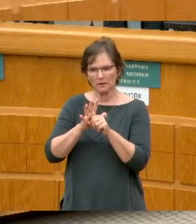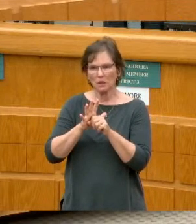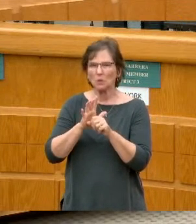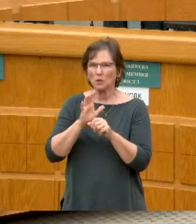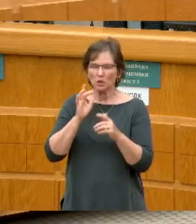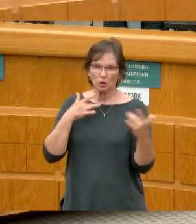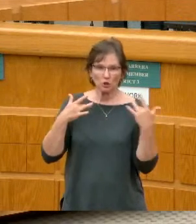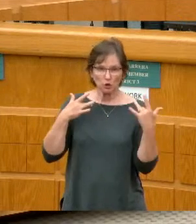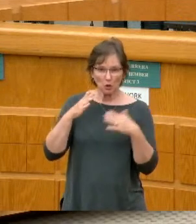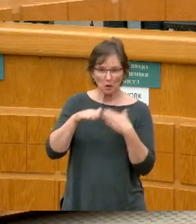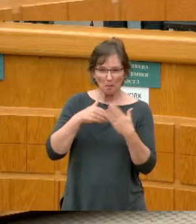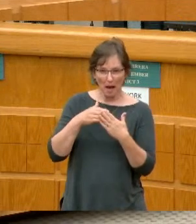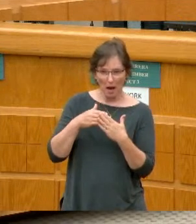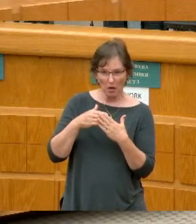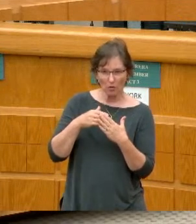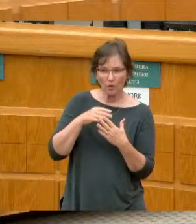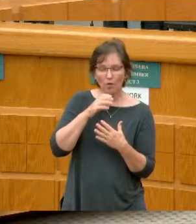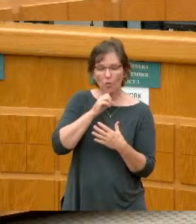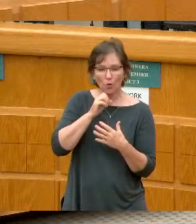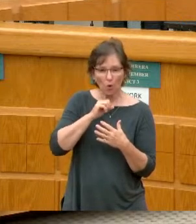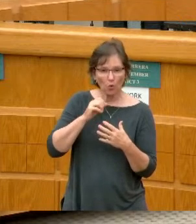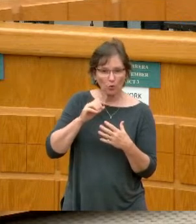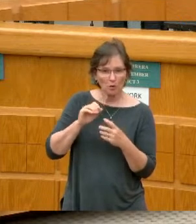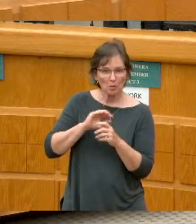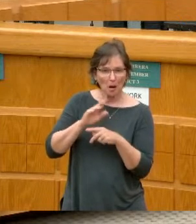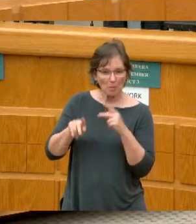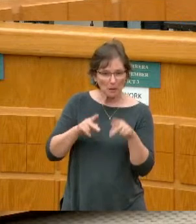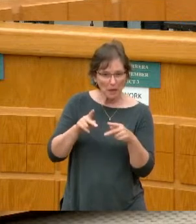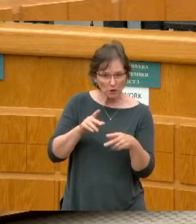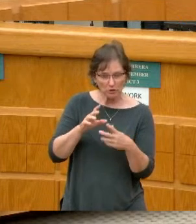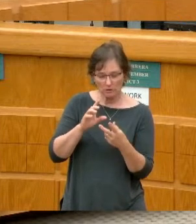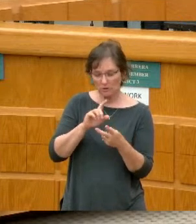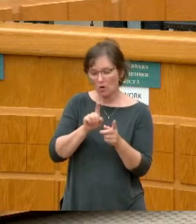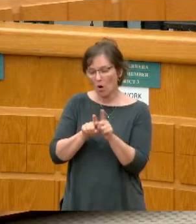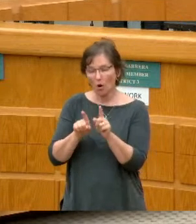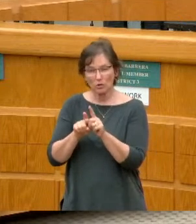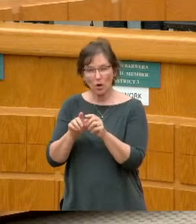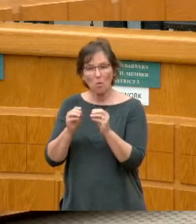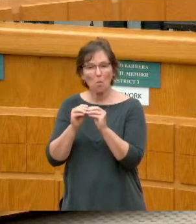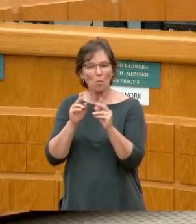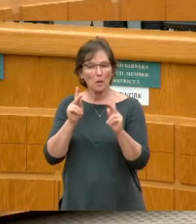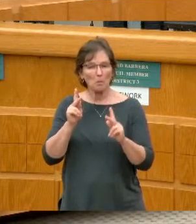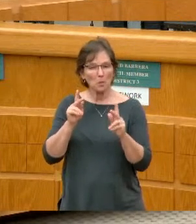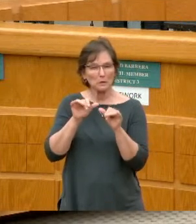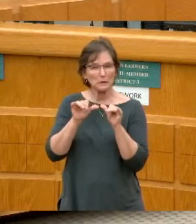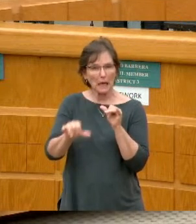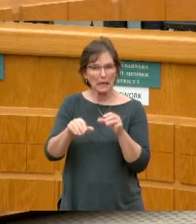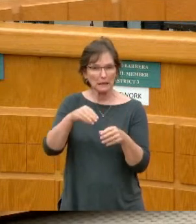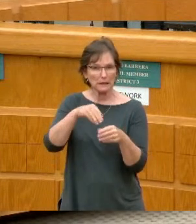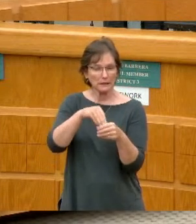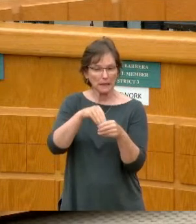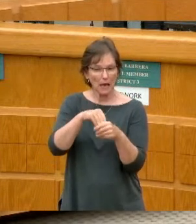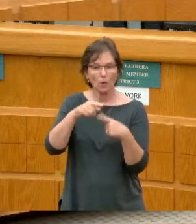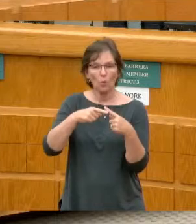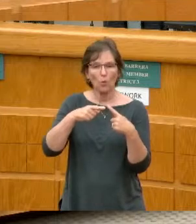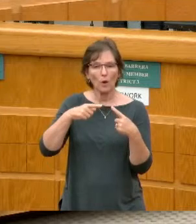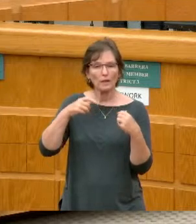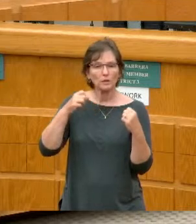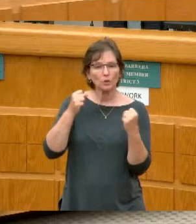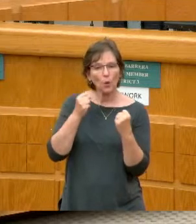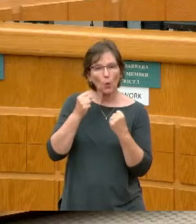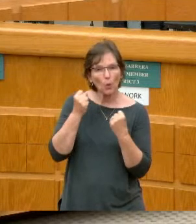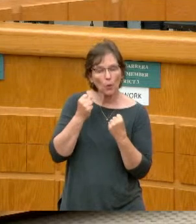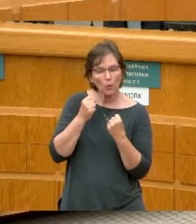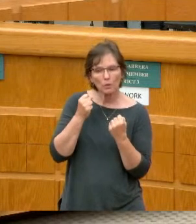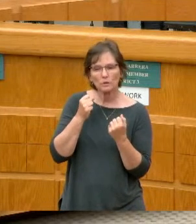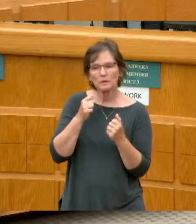COVID-19 positive cases continue to increase here in Nueces County, as well as in the state of Texas and nationally. We are